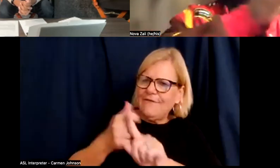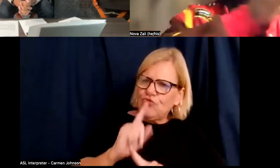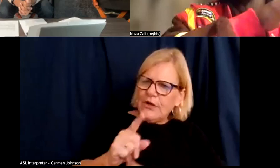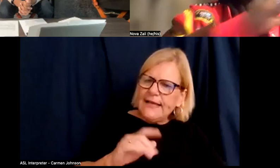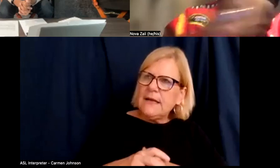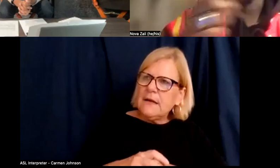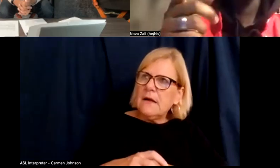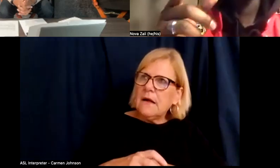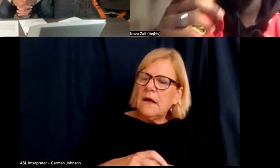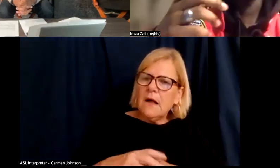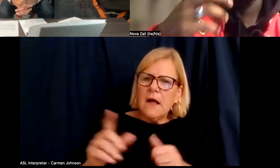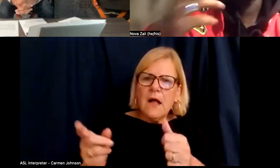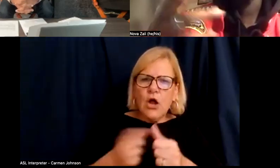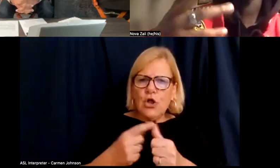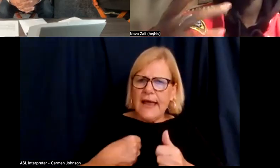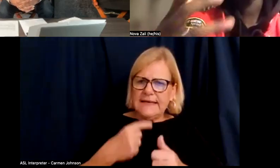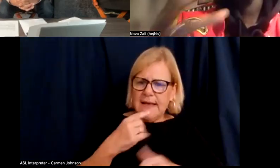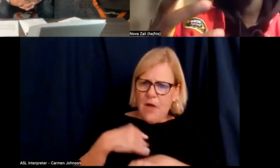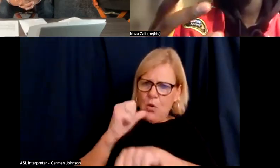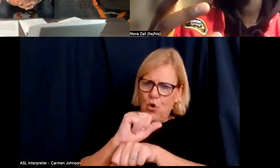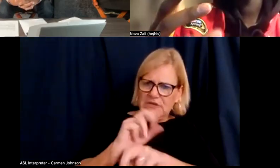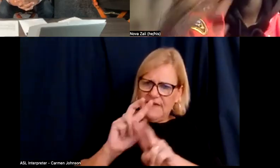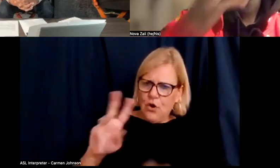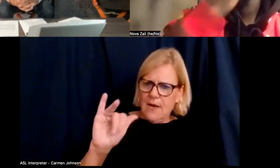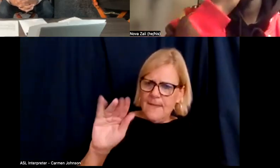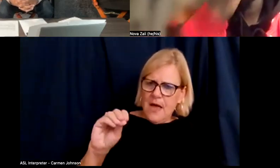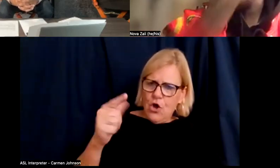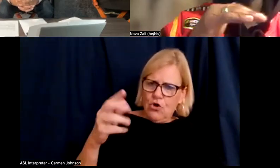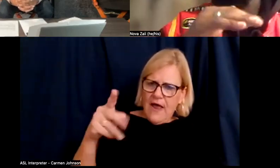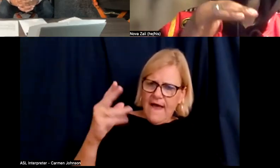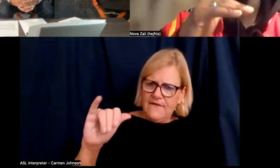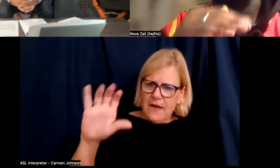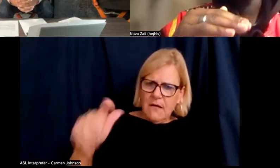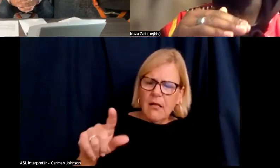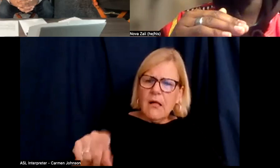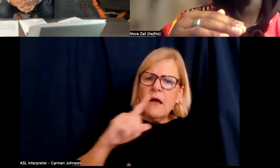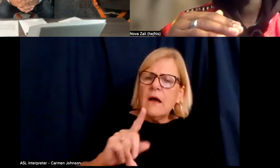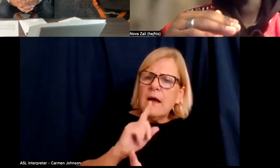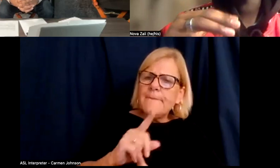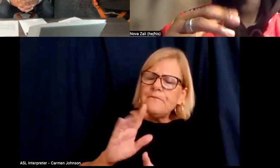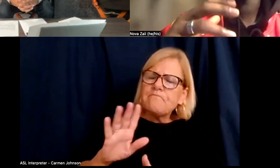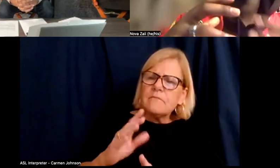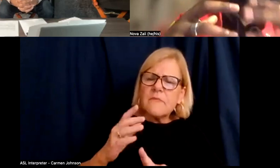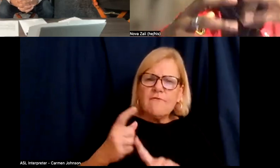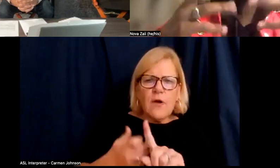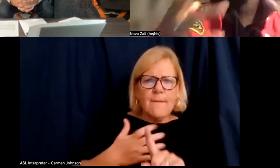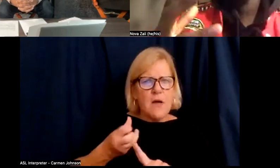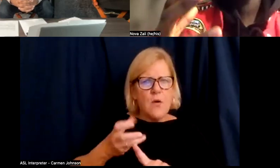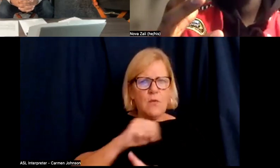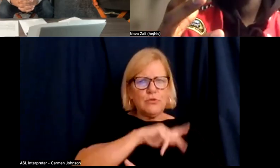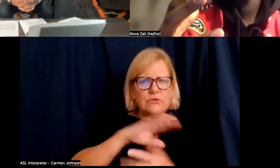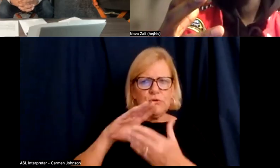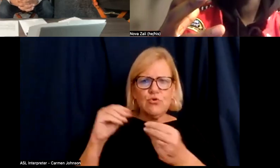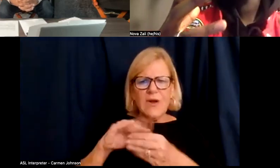was this. Earlier I said my work is very biographical, and that was essentially the